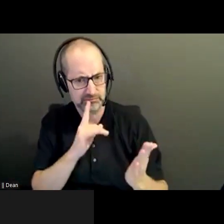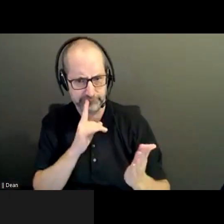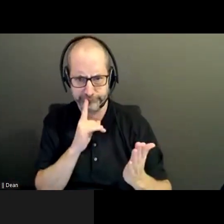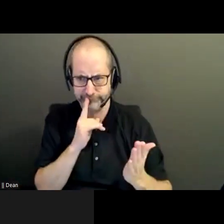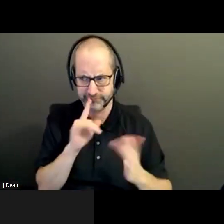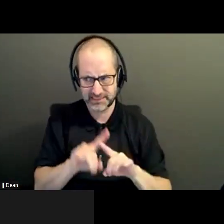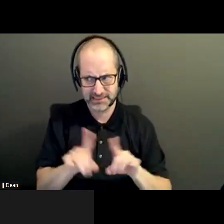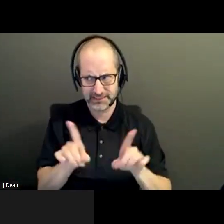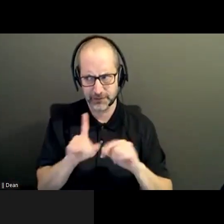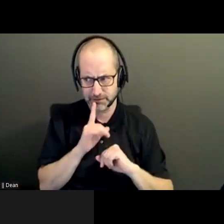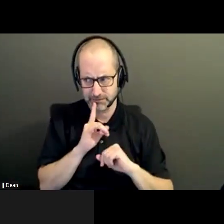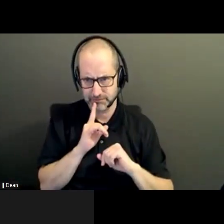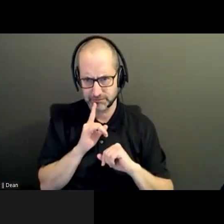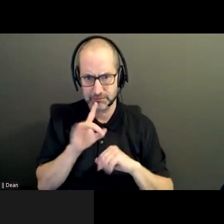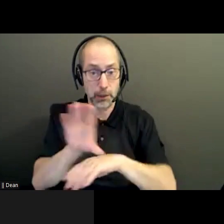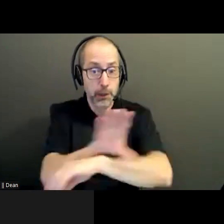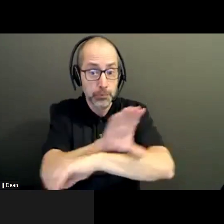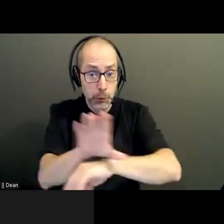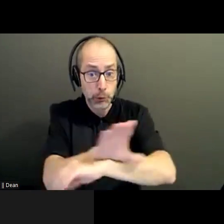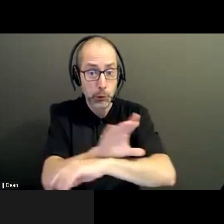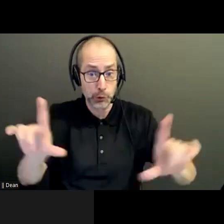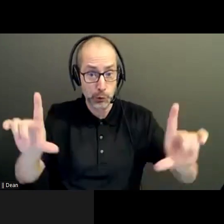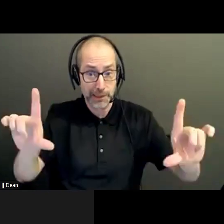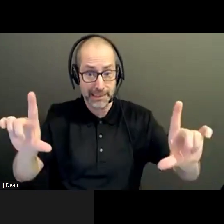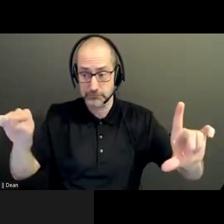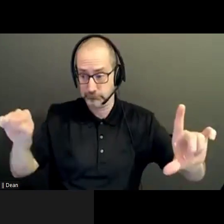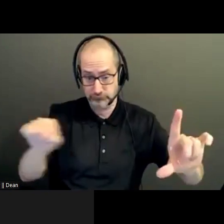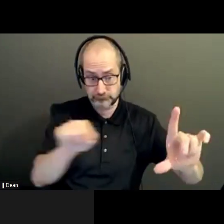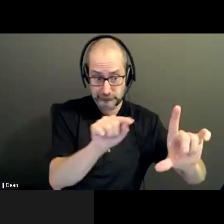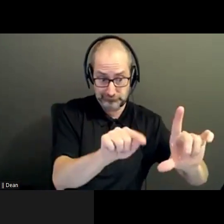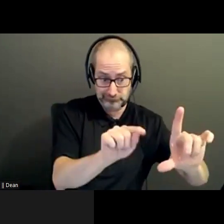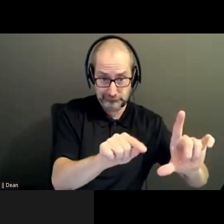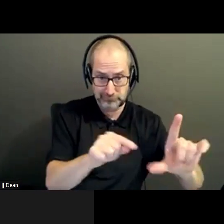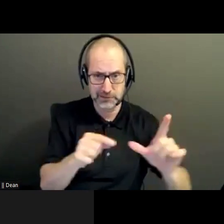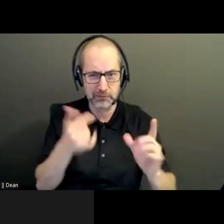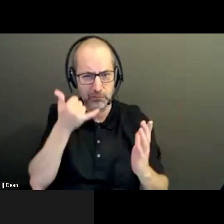a computer screen, it'd be bottom left, there's a video icon there.